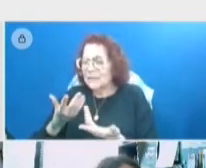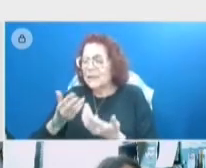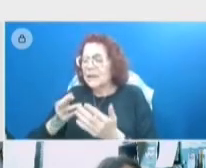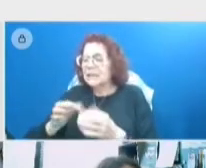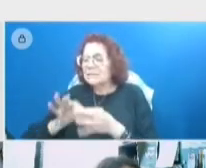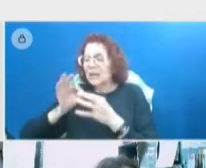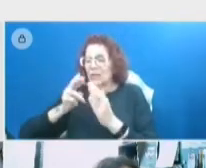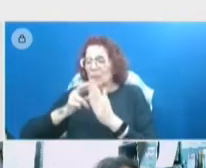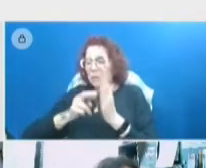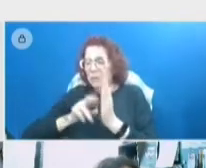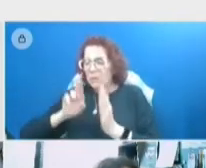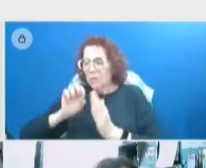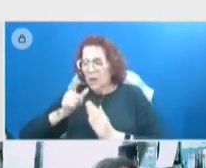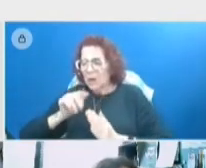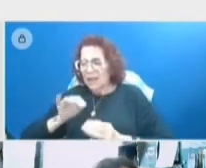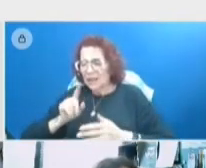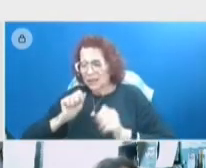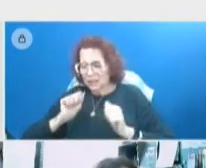here.